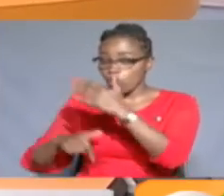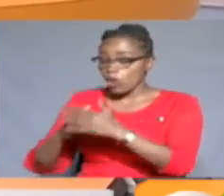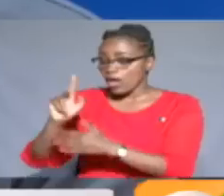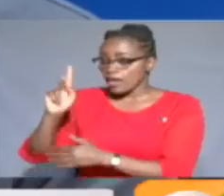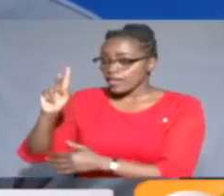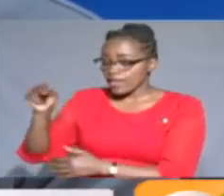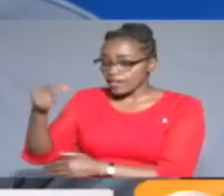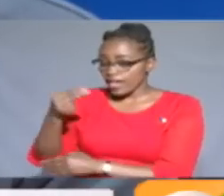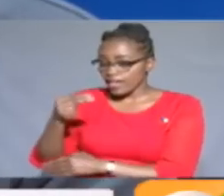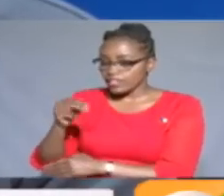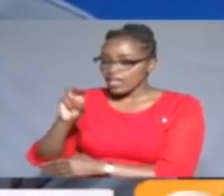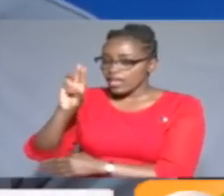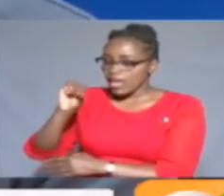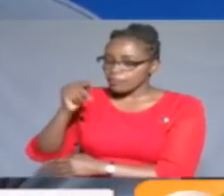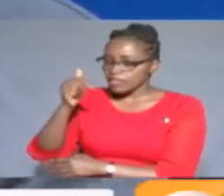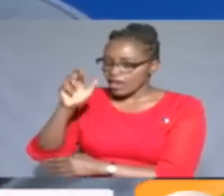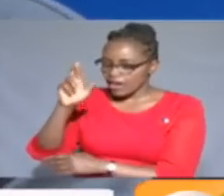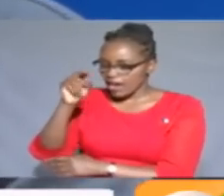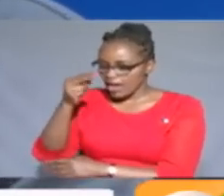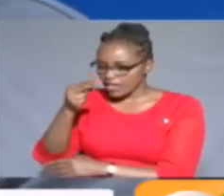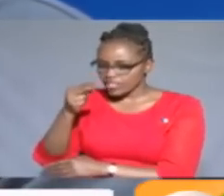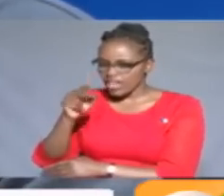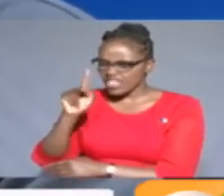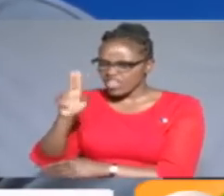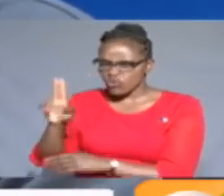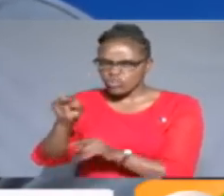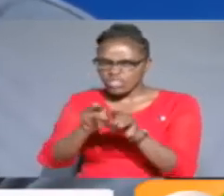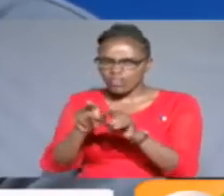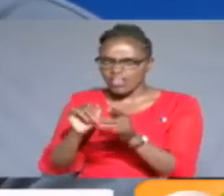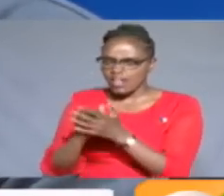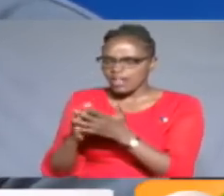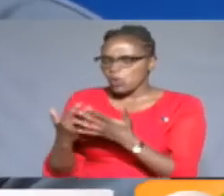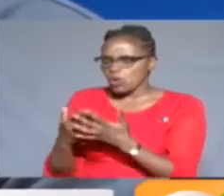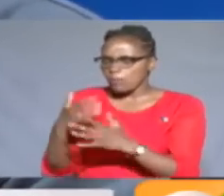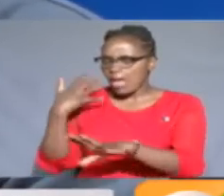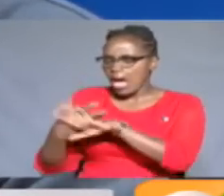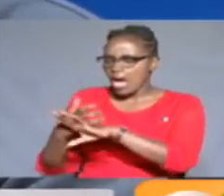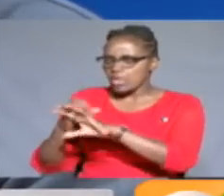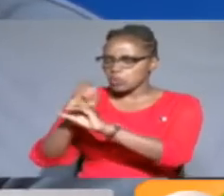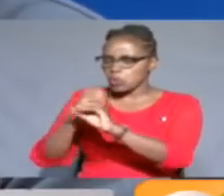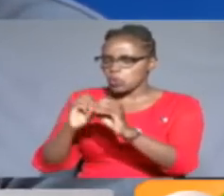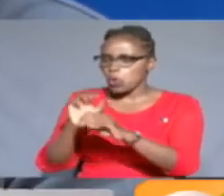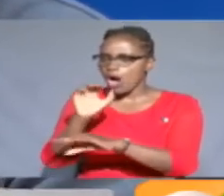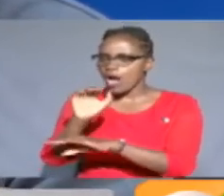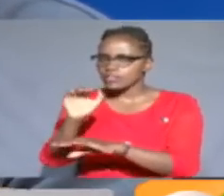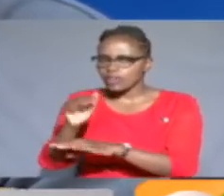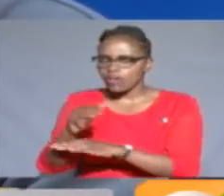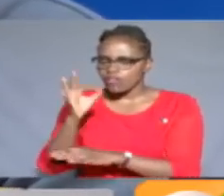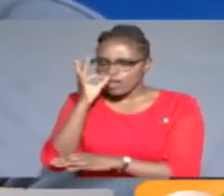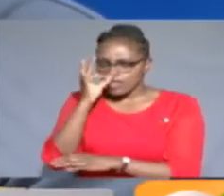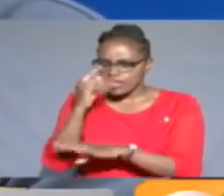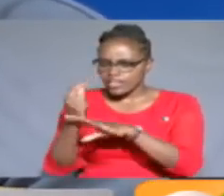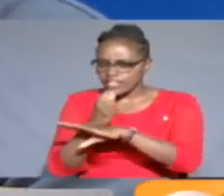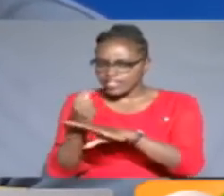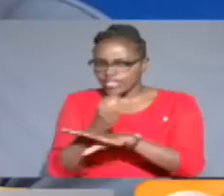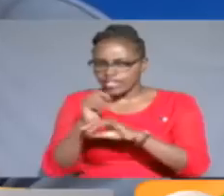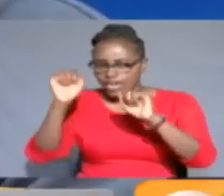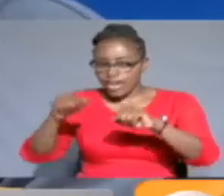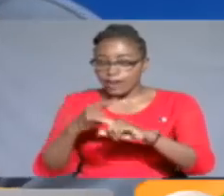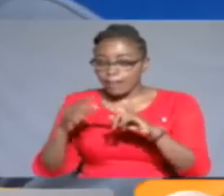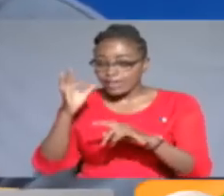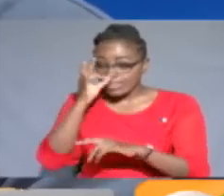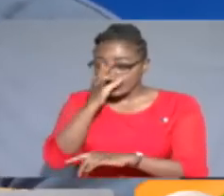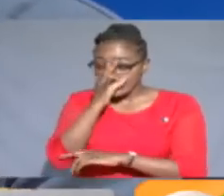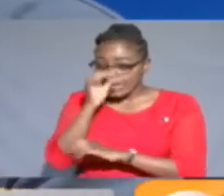National Hospital, MTRH, KU will not be enough as training grounds. We are going to start asking Nyeri to train. But Nyeri cannot